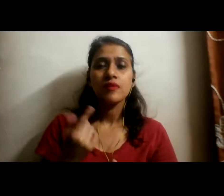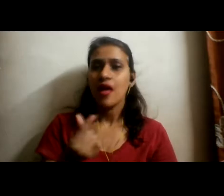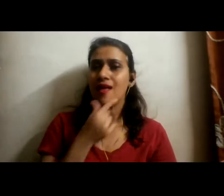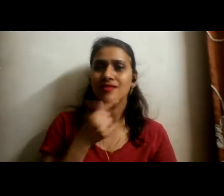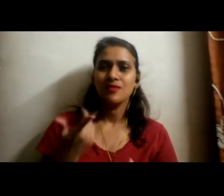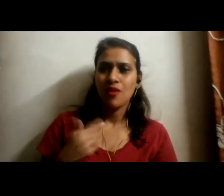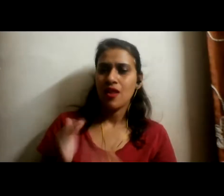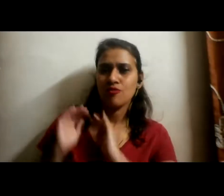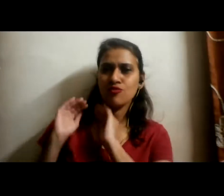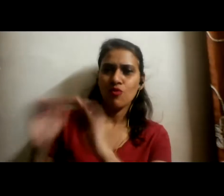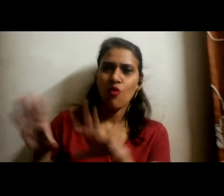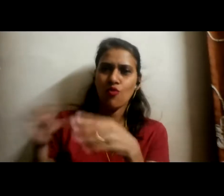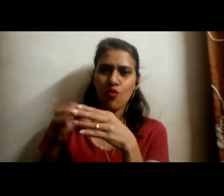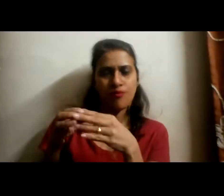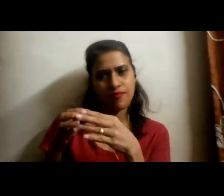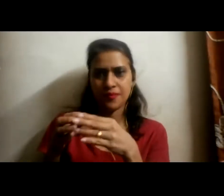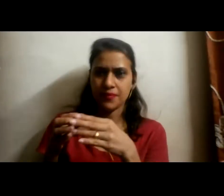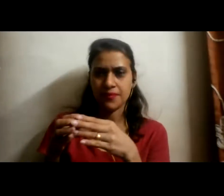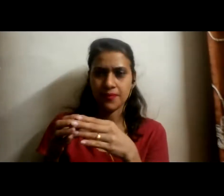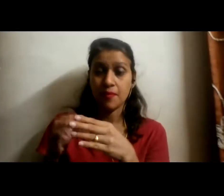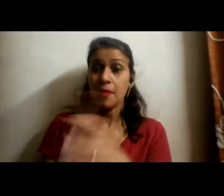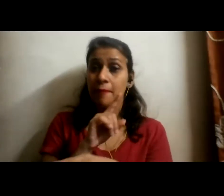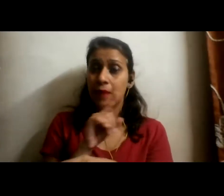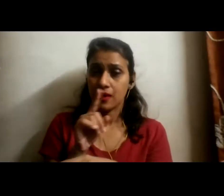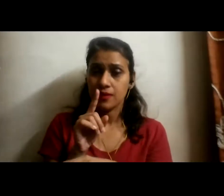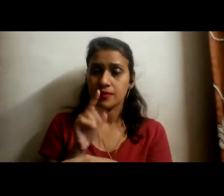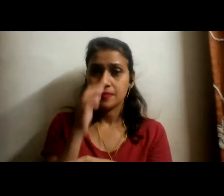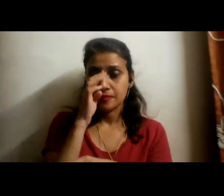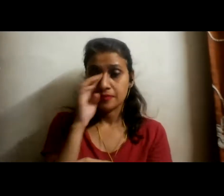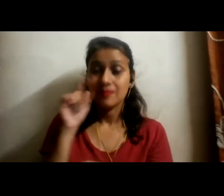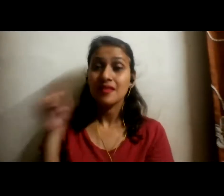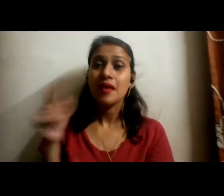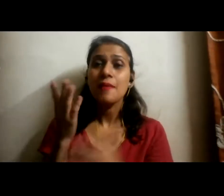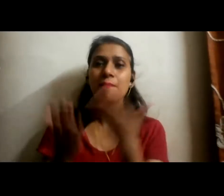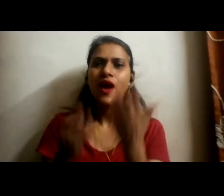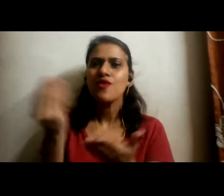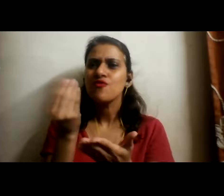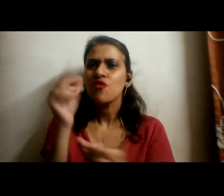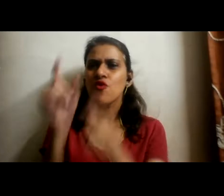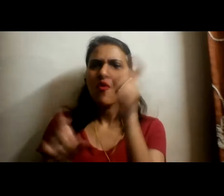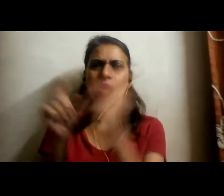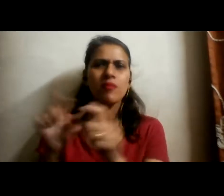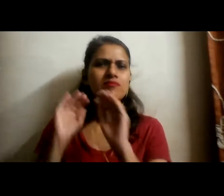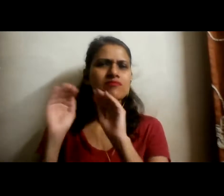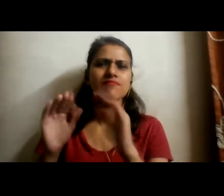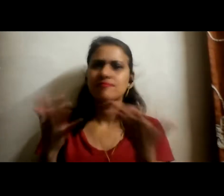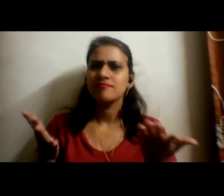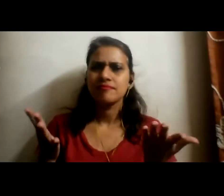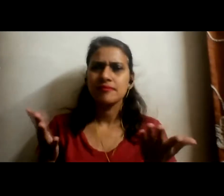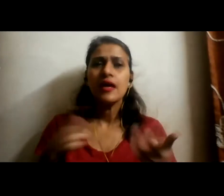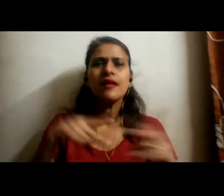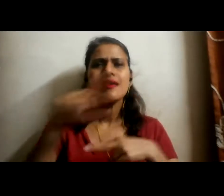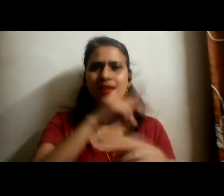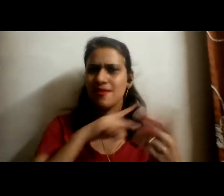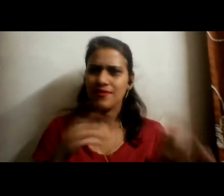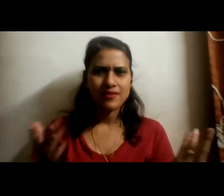LGBTQ community. Okay, but there might be few people who are not in favor of it. So they will